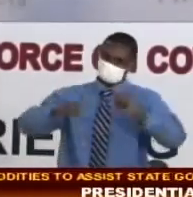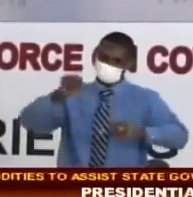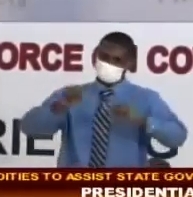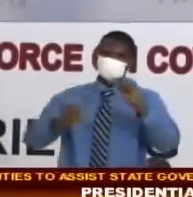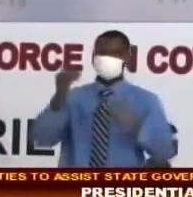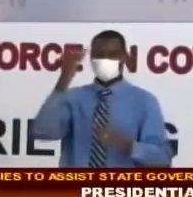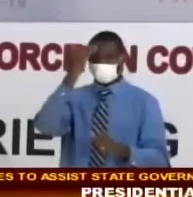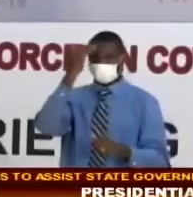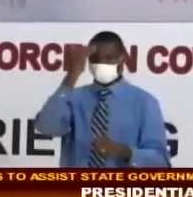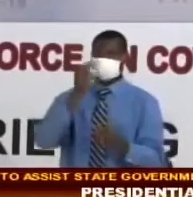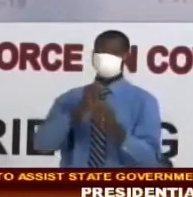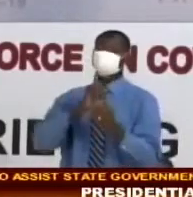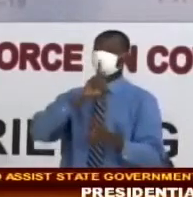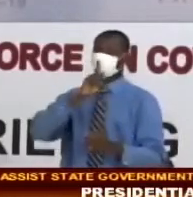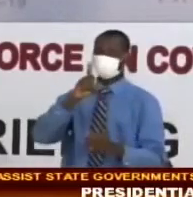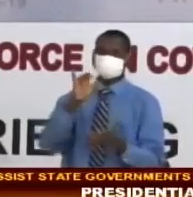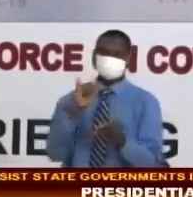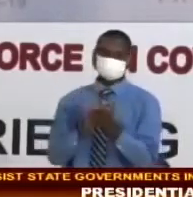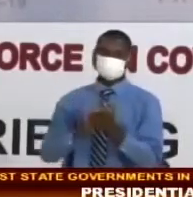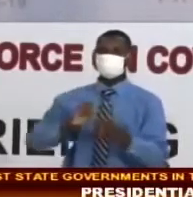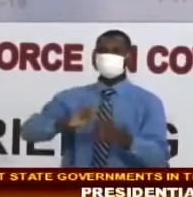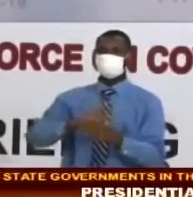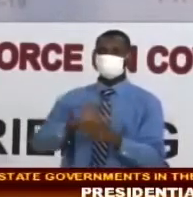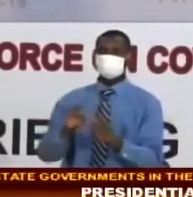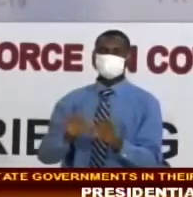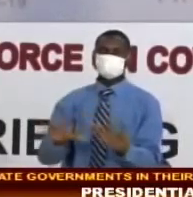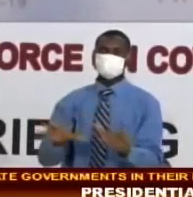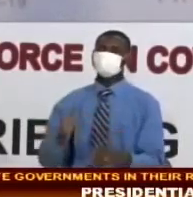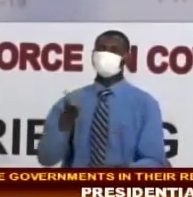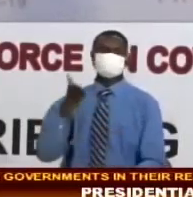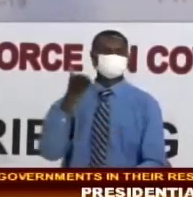truly COVID-19 exists.